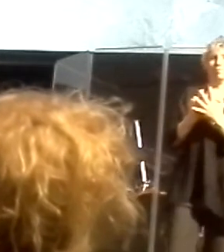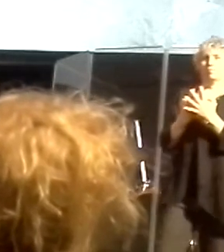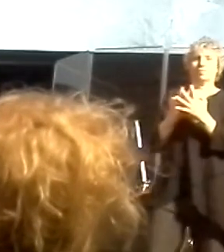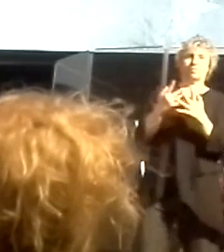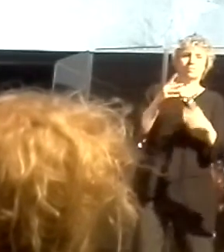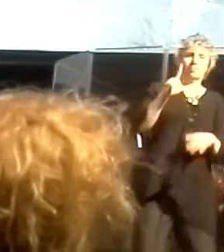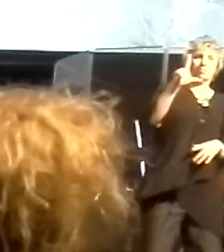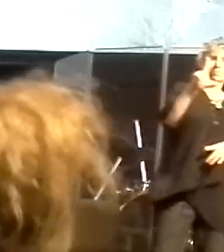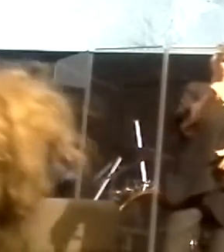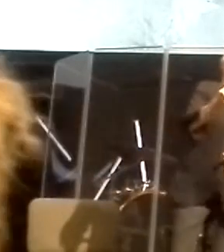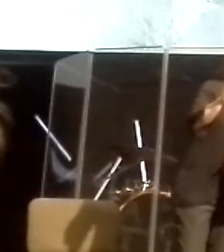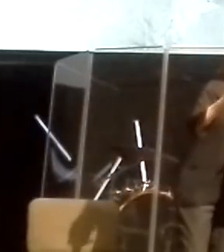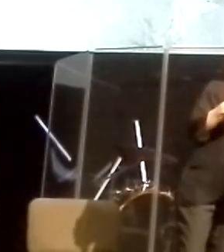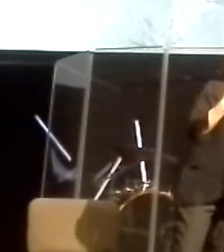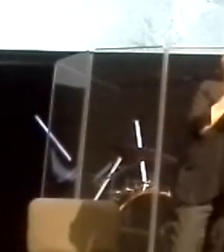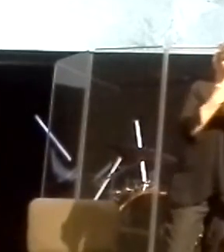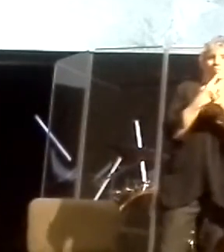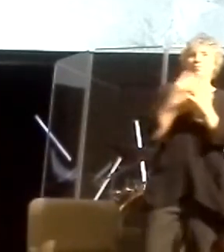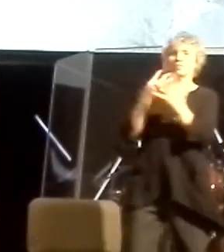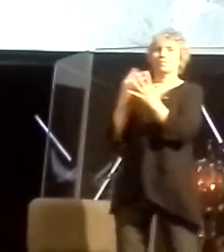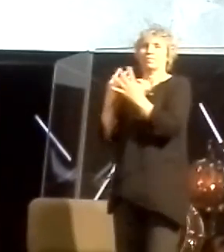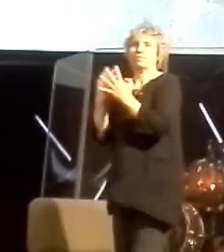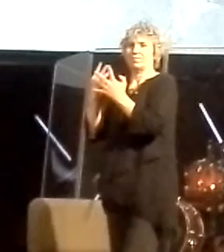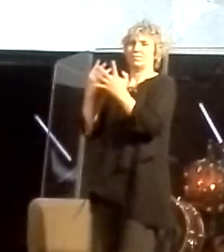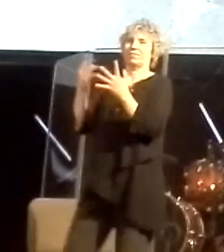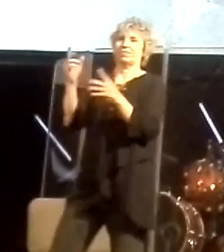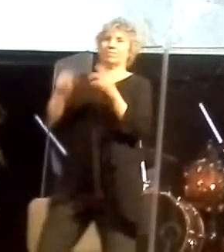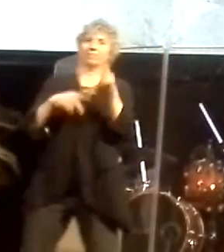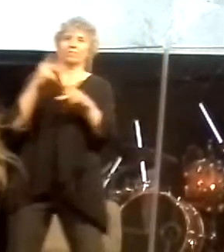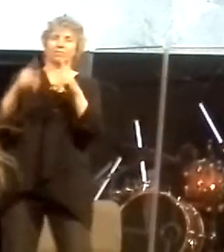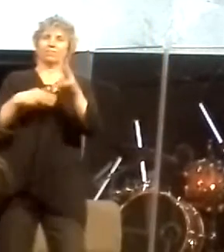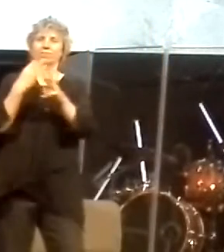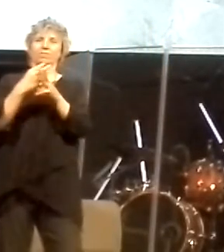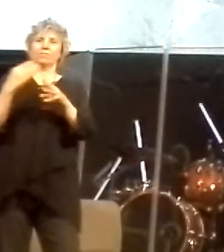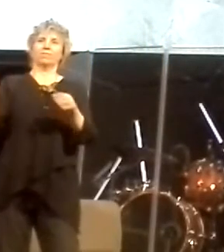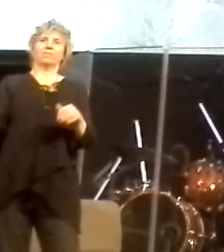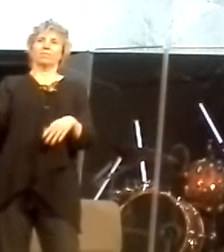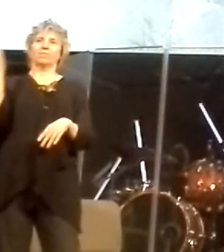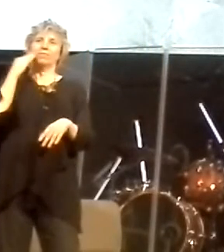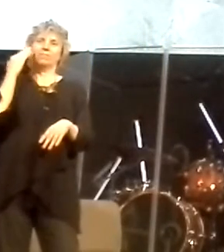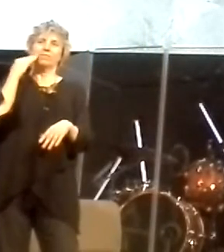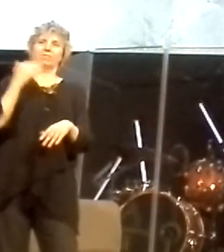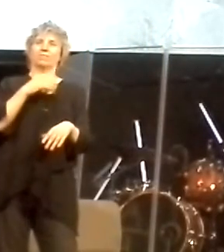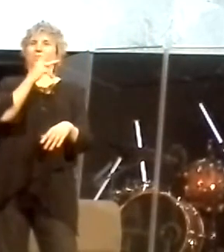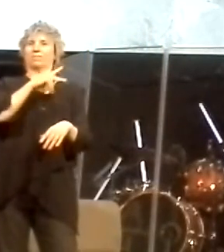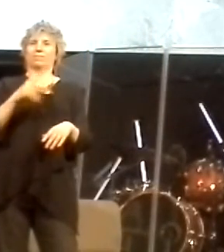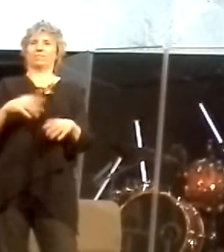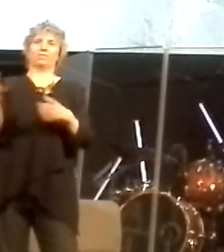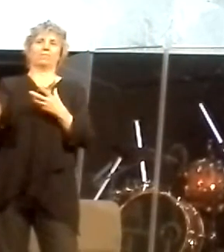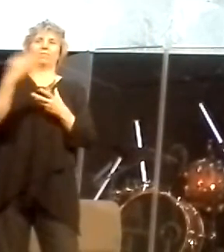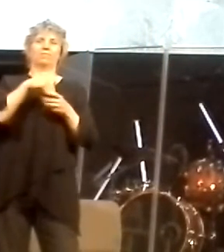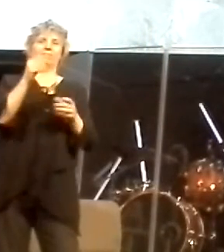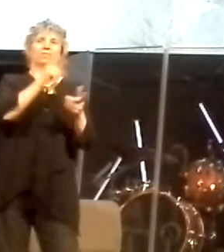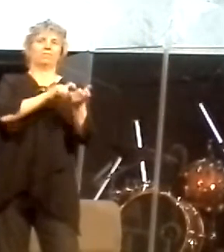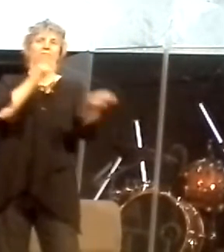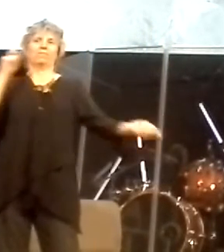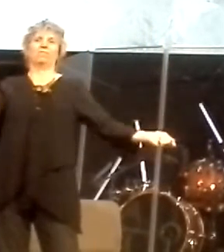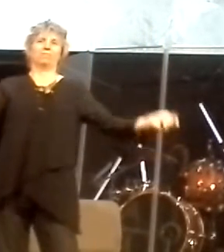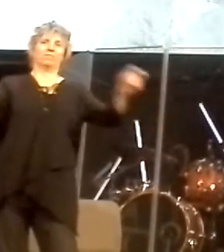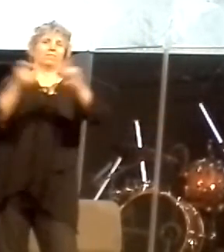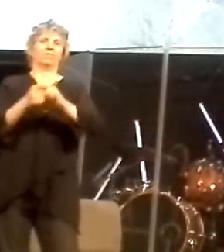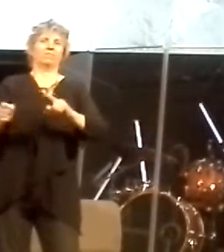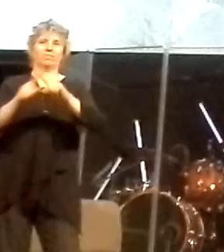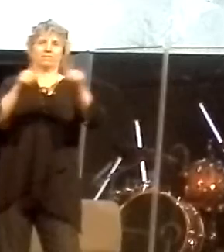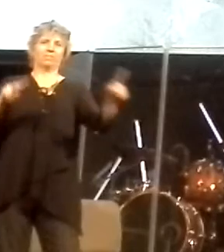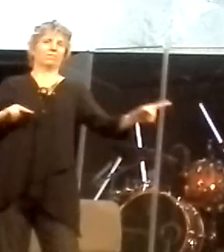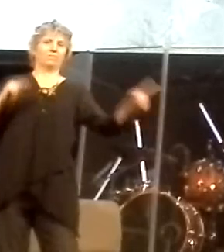blessings that I can now see I want the world to know what Christ has done inside of me He has transformed me And I see life completely different now I'd